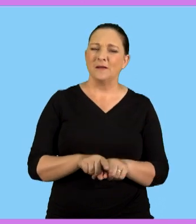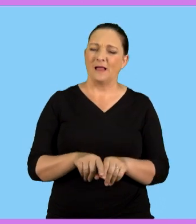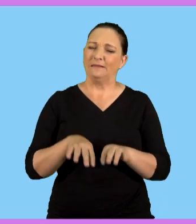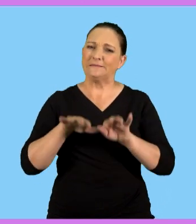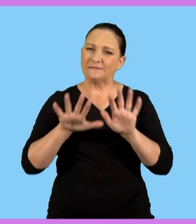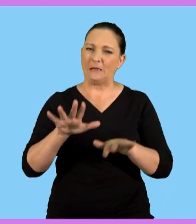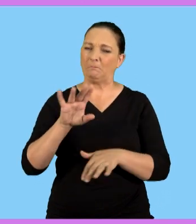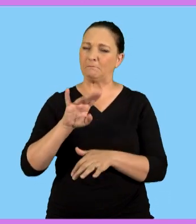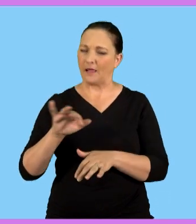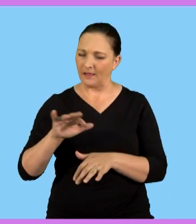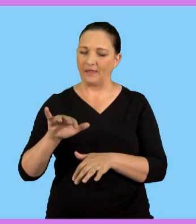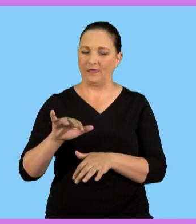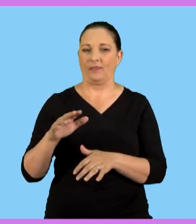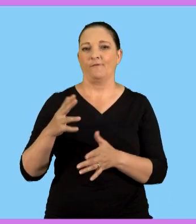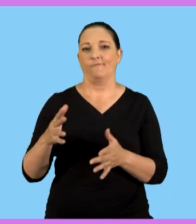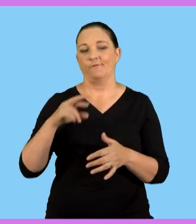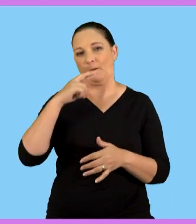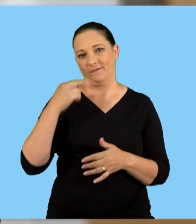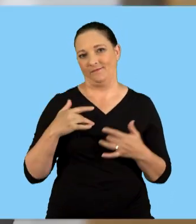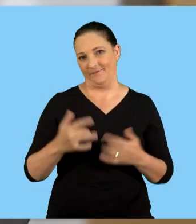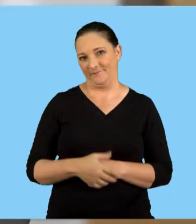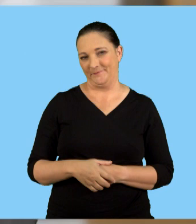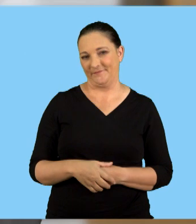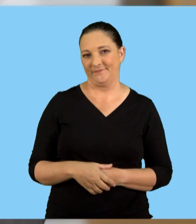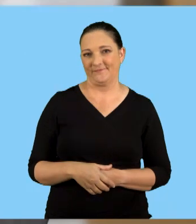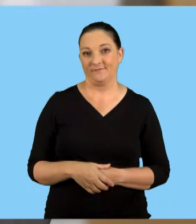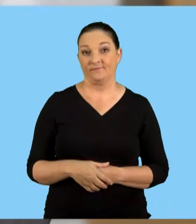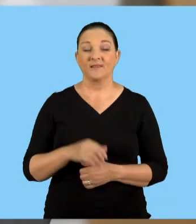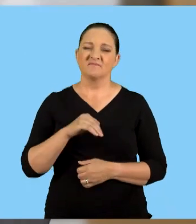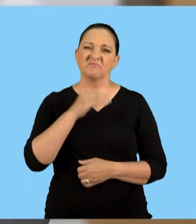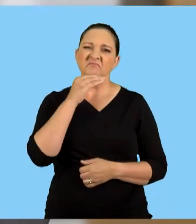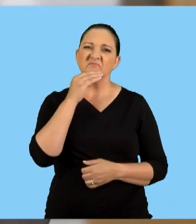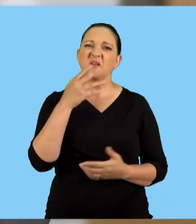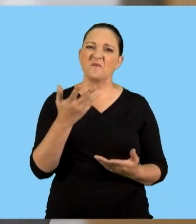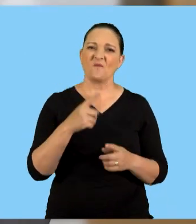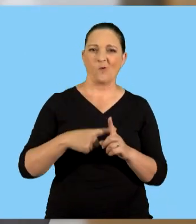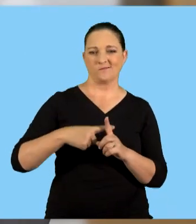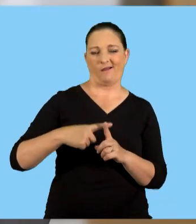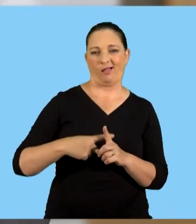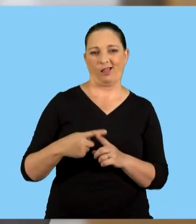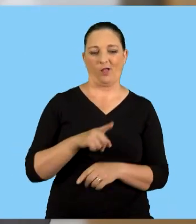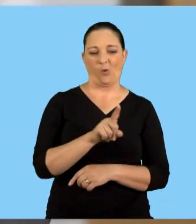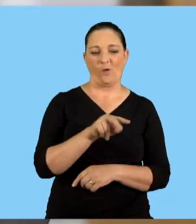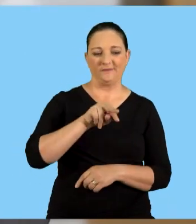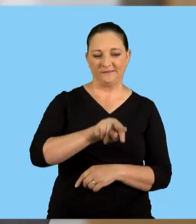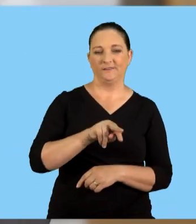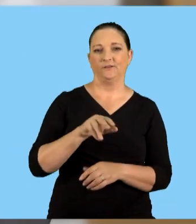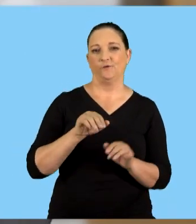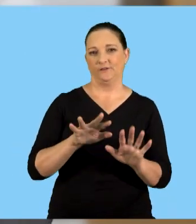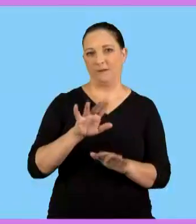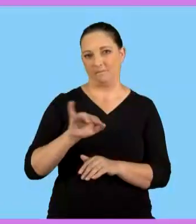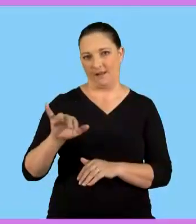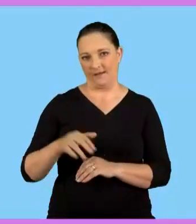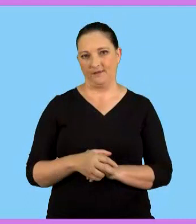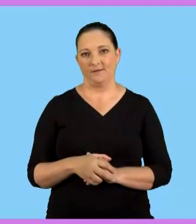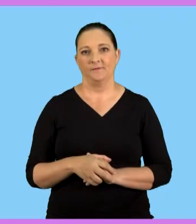units in real life, or reality for that matter. Okay, so that's the meaning of the scale 1:1 or